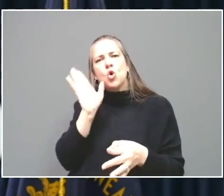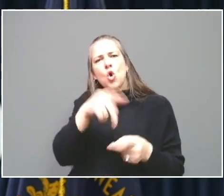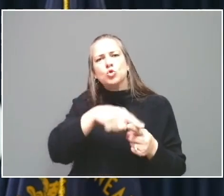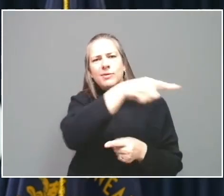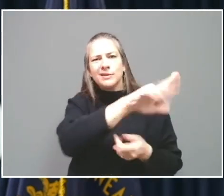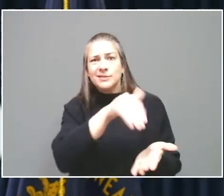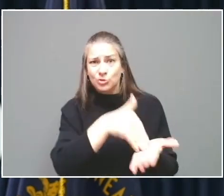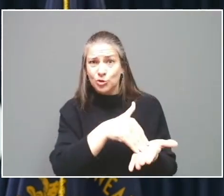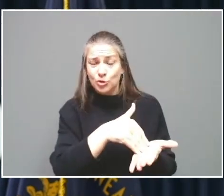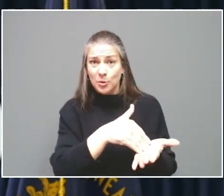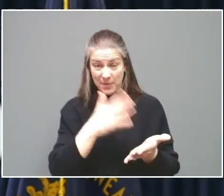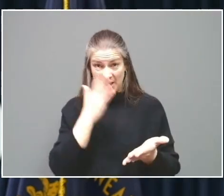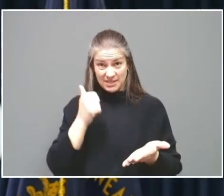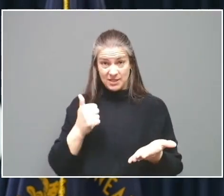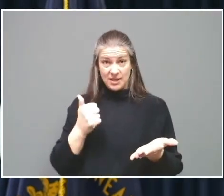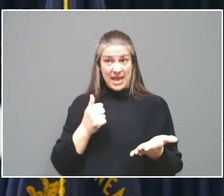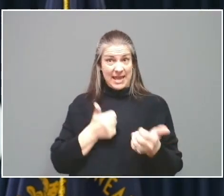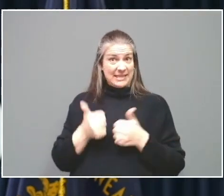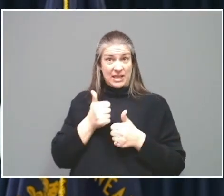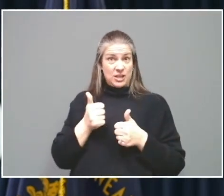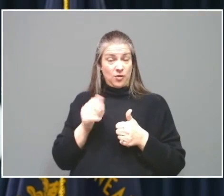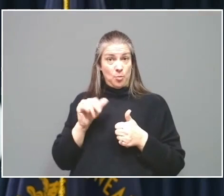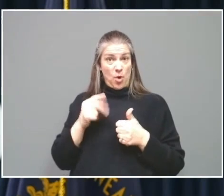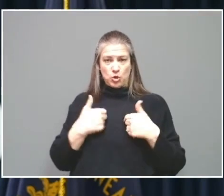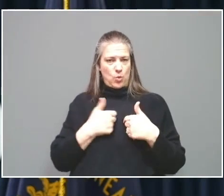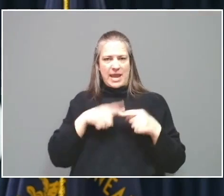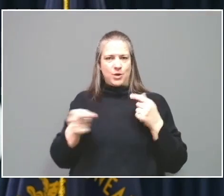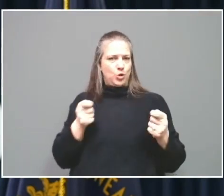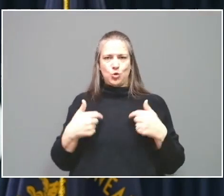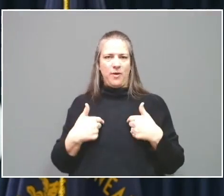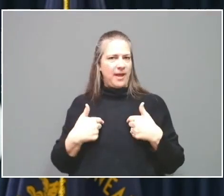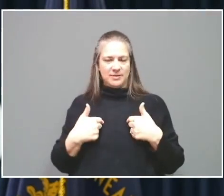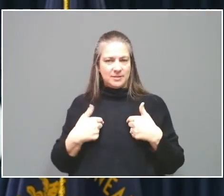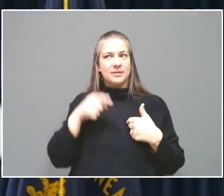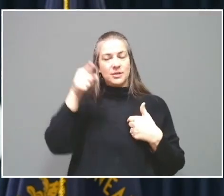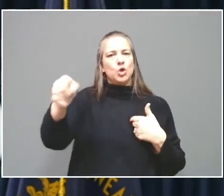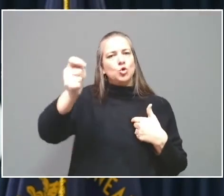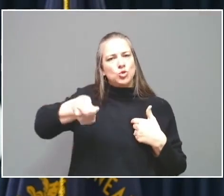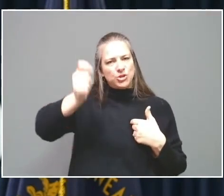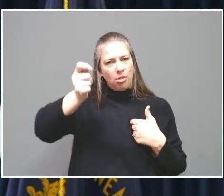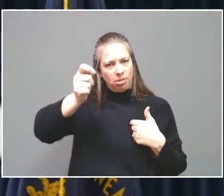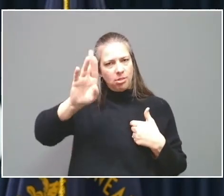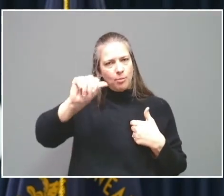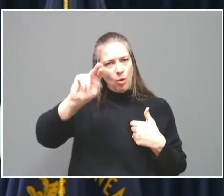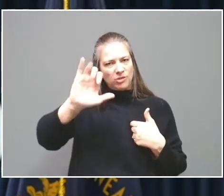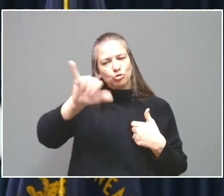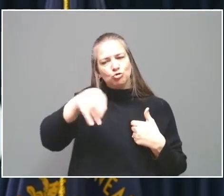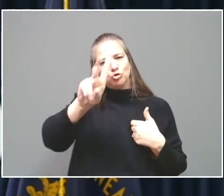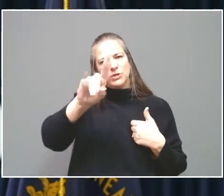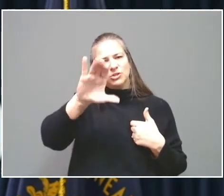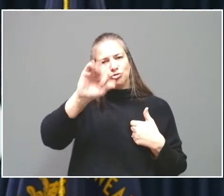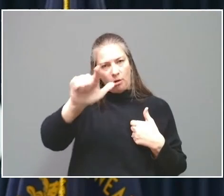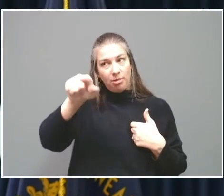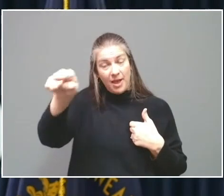branch, can't control that. To our operations in the executive branch, it takes ownership and responsibility from all 3 branches